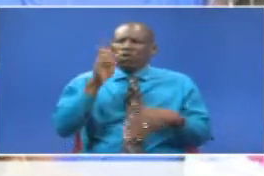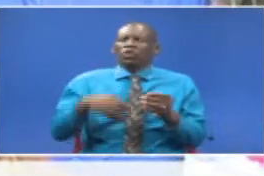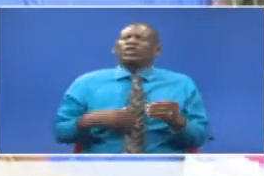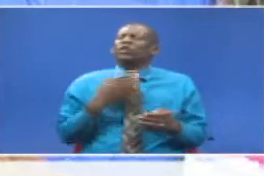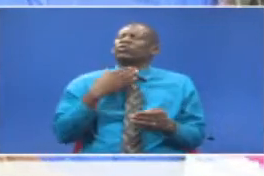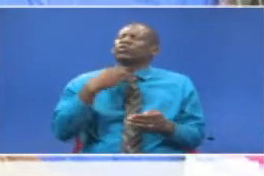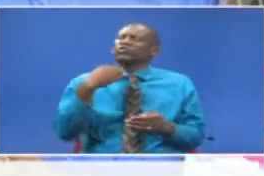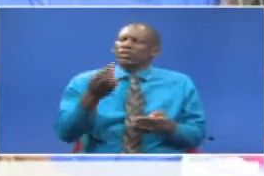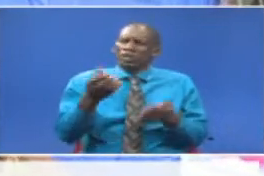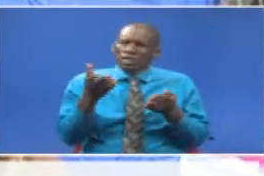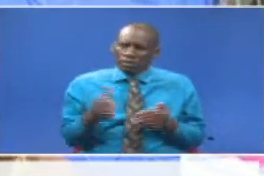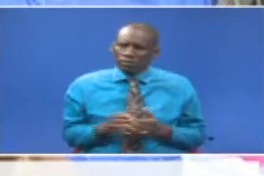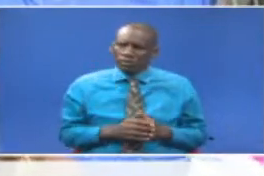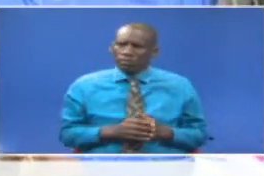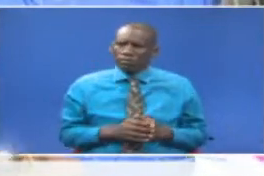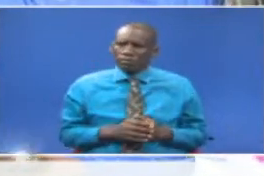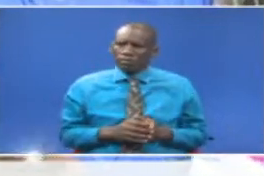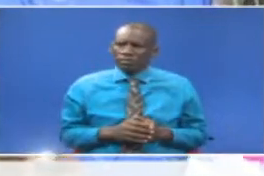nasema tu,